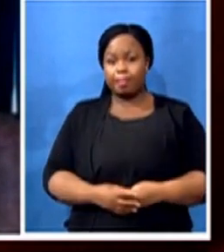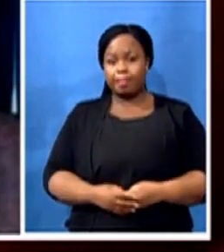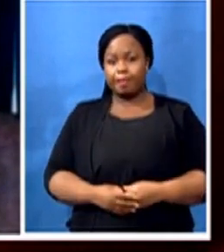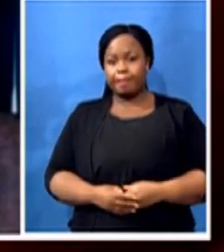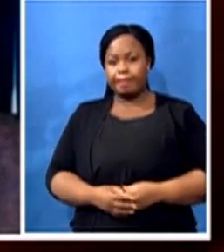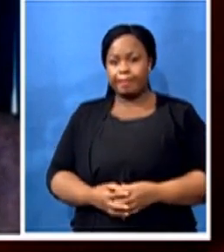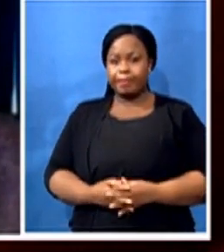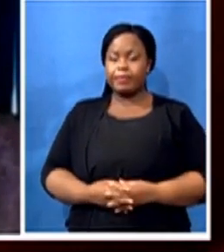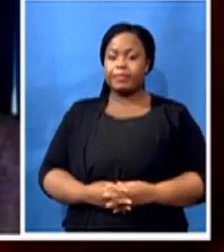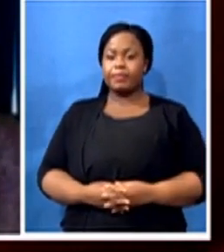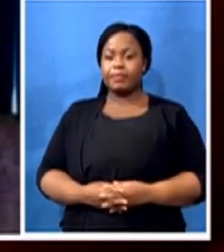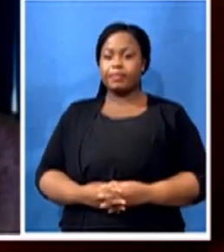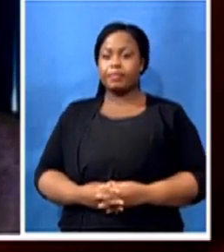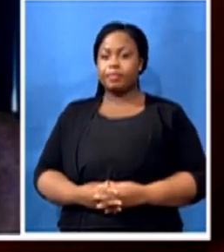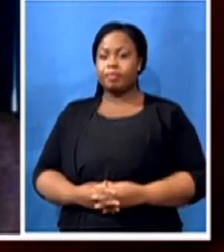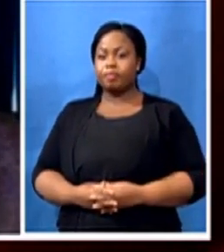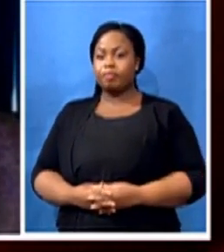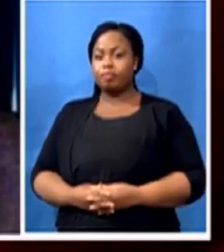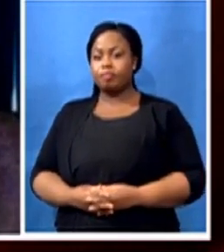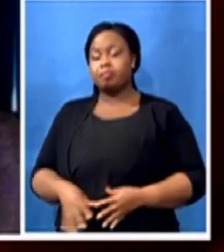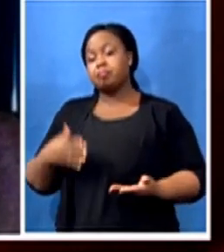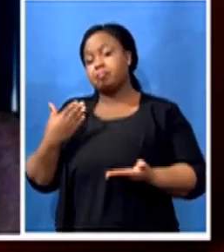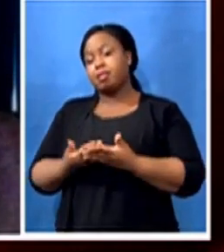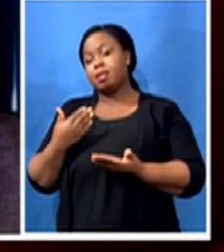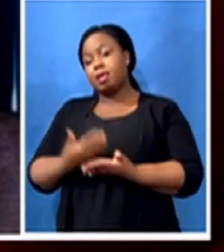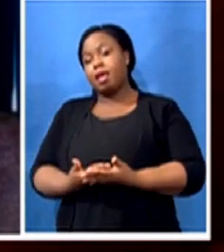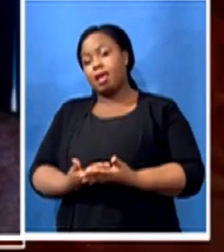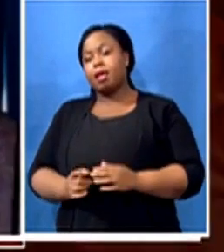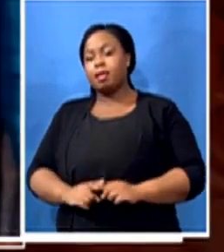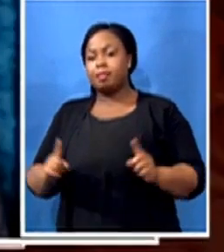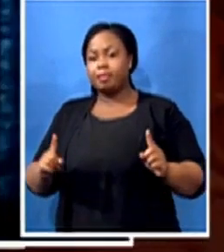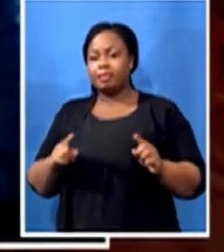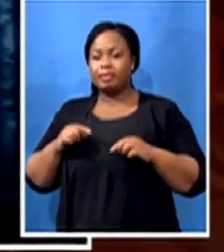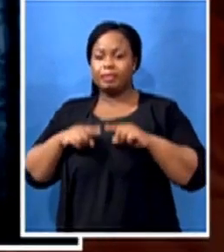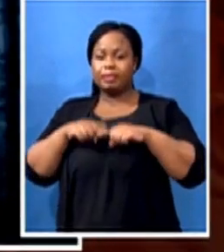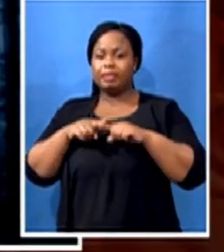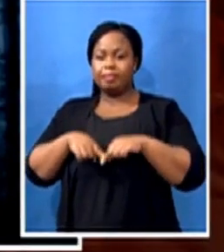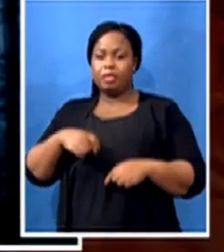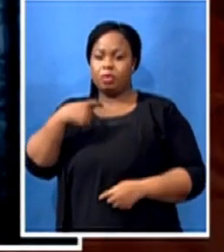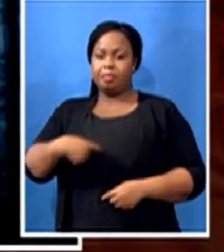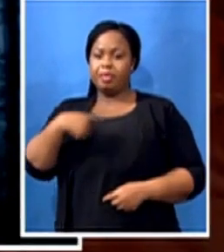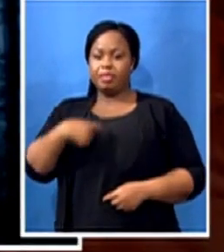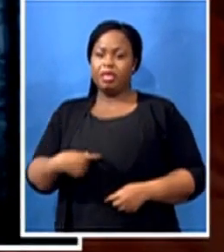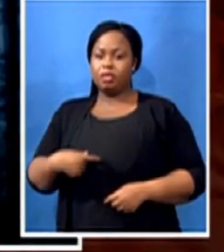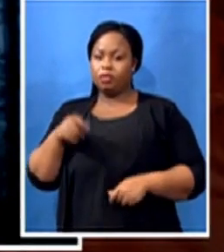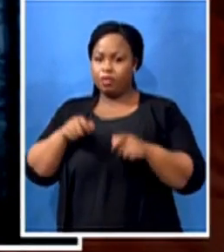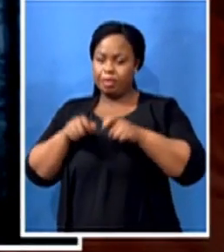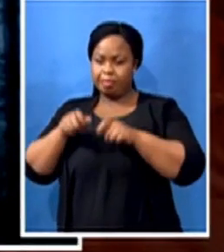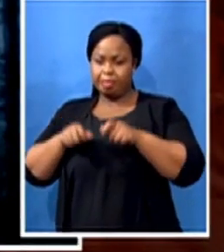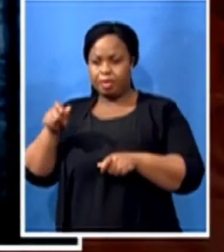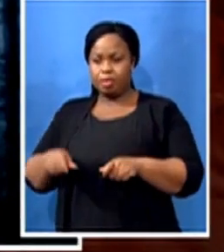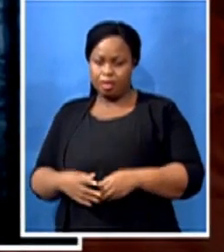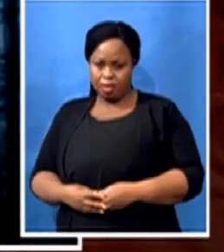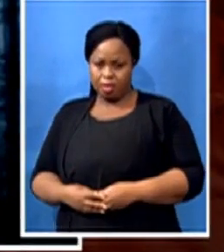It can develop into a factor, but it's going to depend on the personalities of the persons. No, it opens up the possibility for